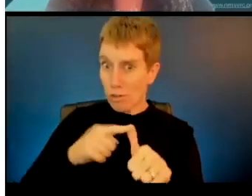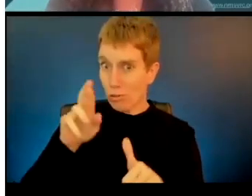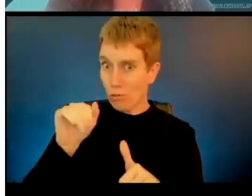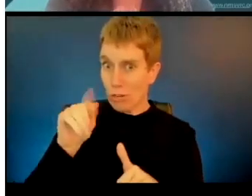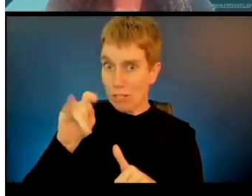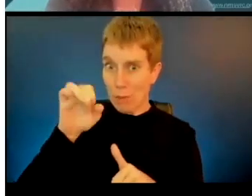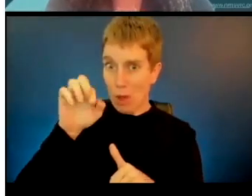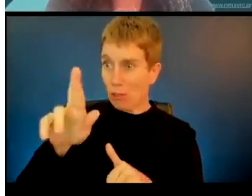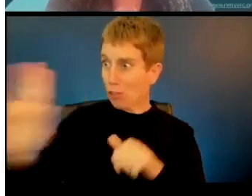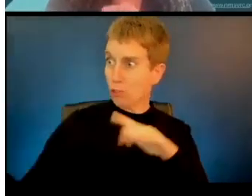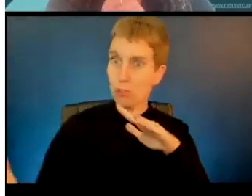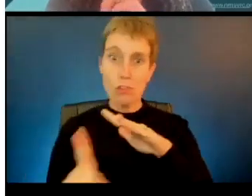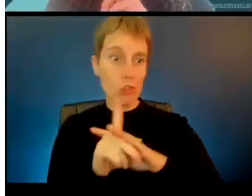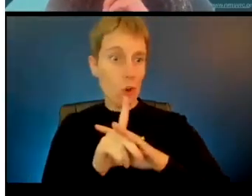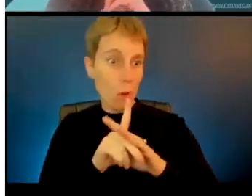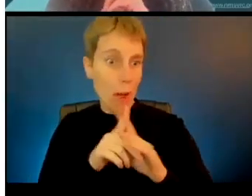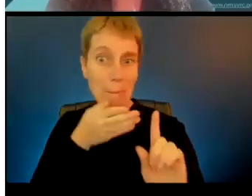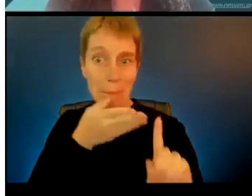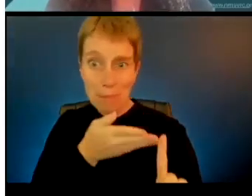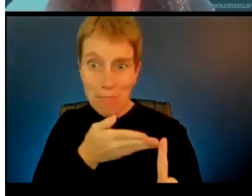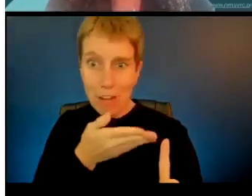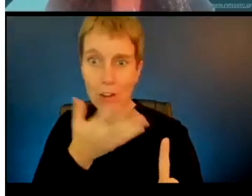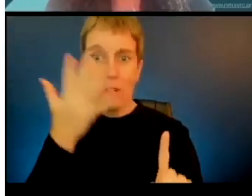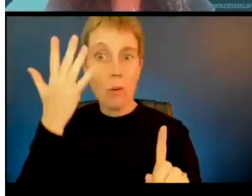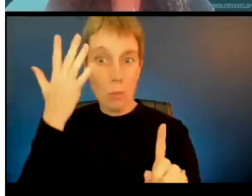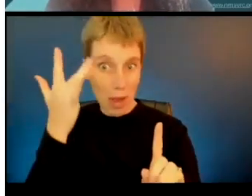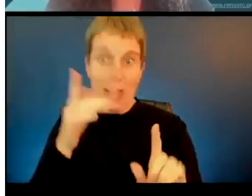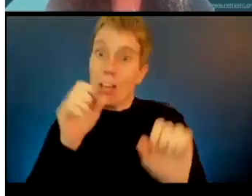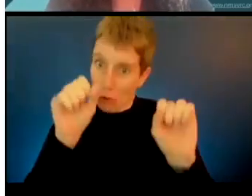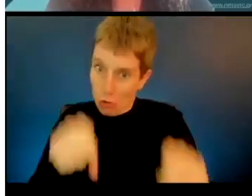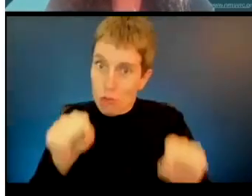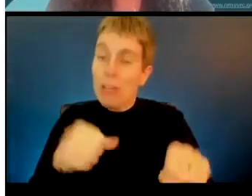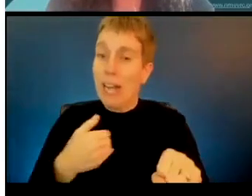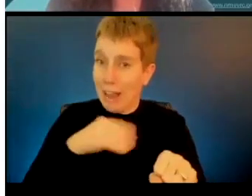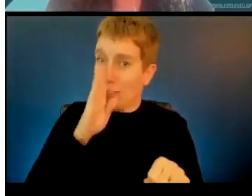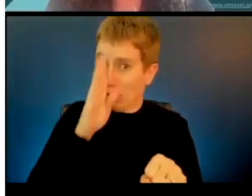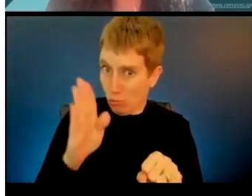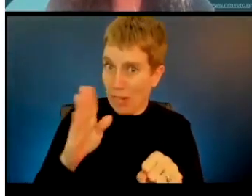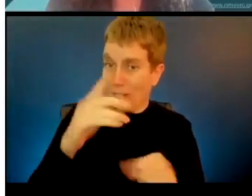the result of what they may have experienced during that incident.